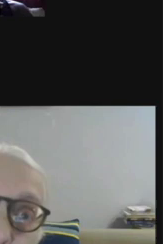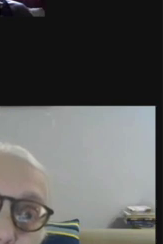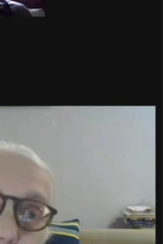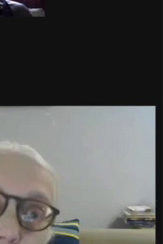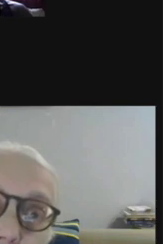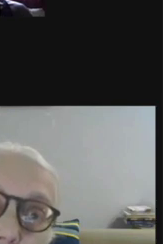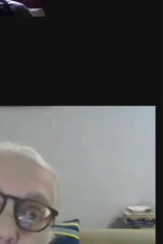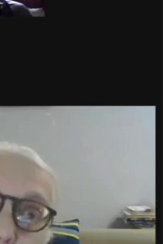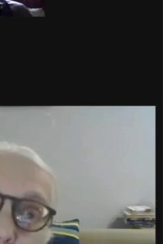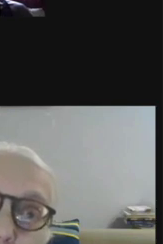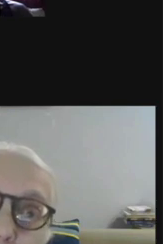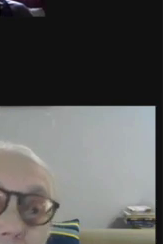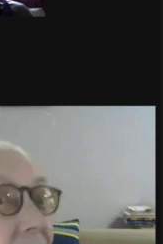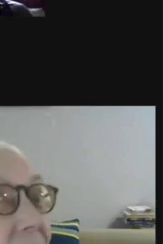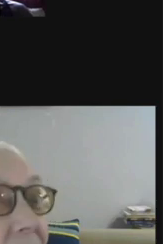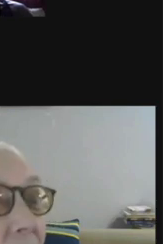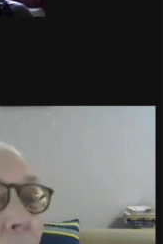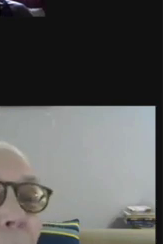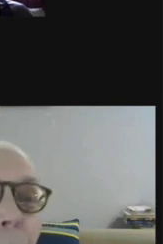New Orleans in December.